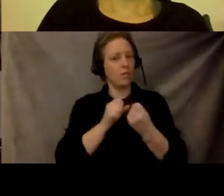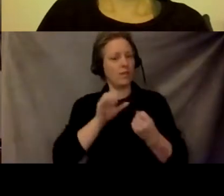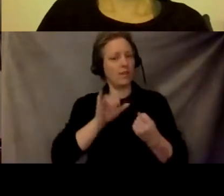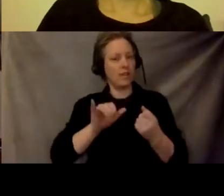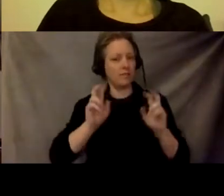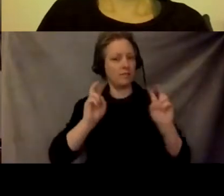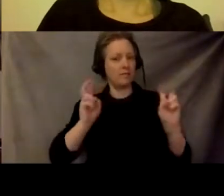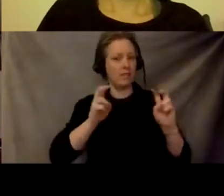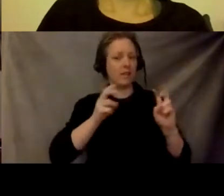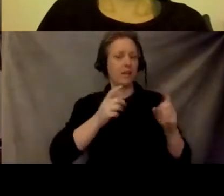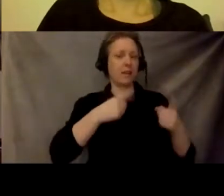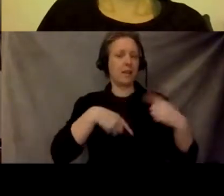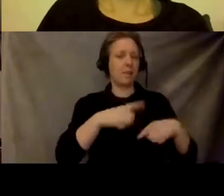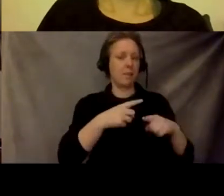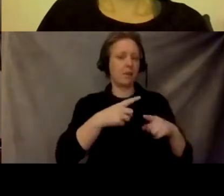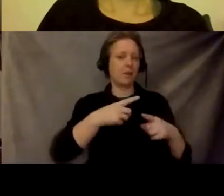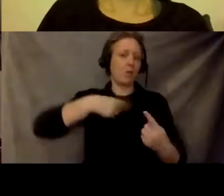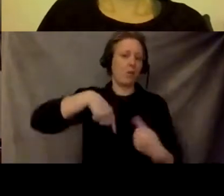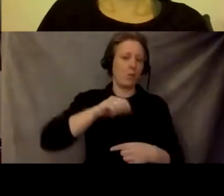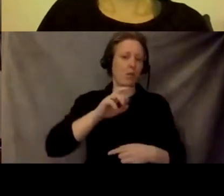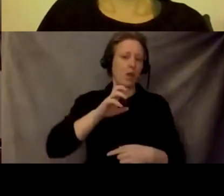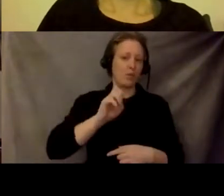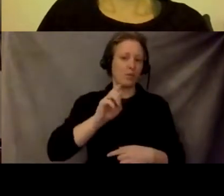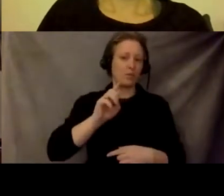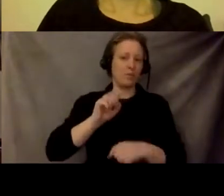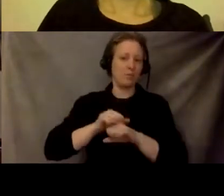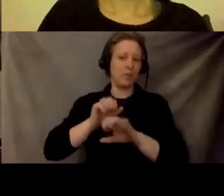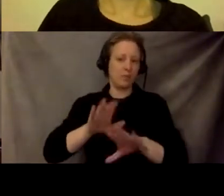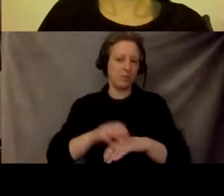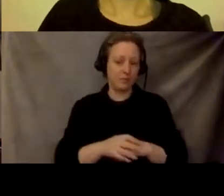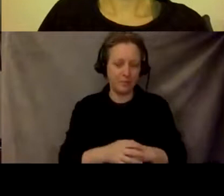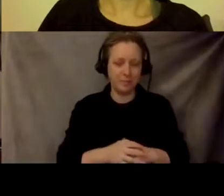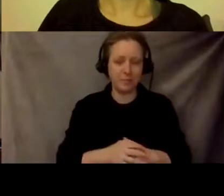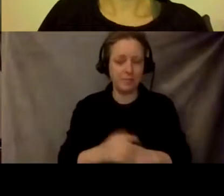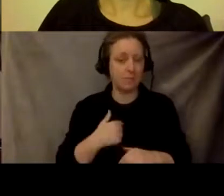connect from Shoals Ferry down to Roy Rogers through